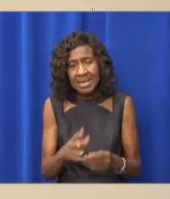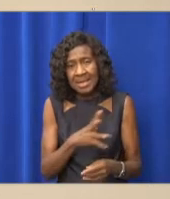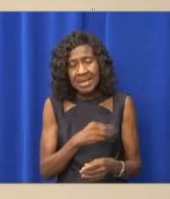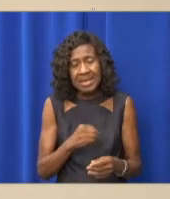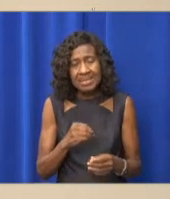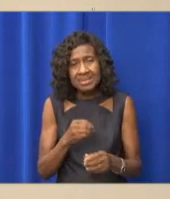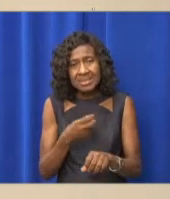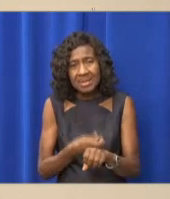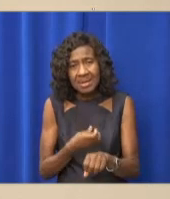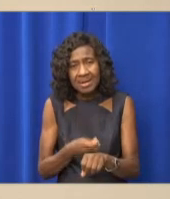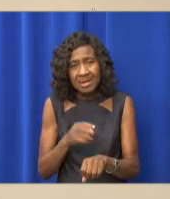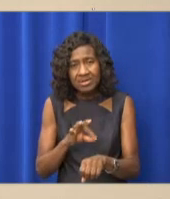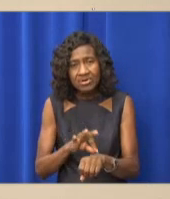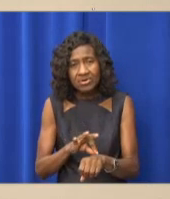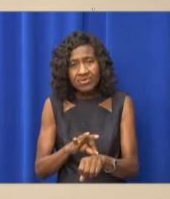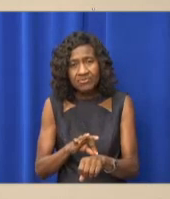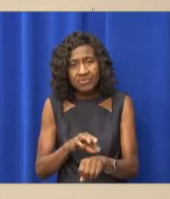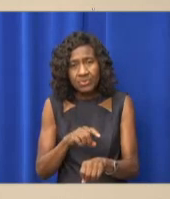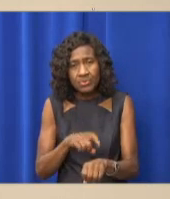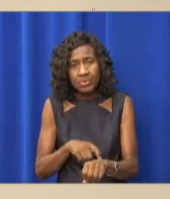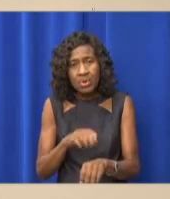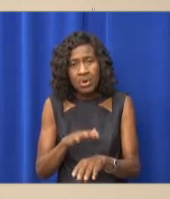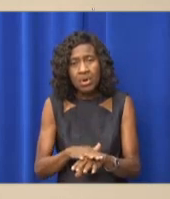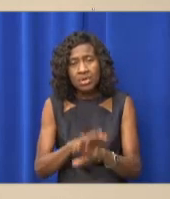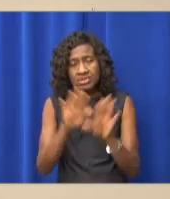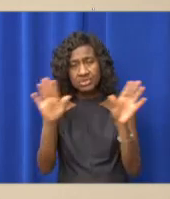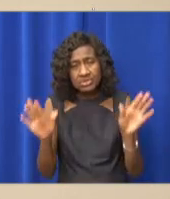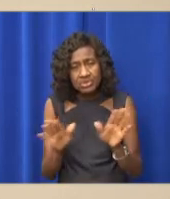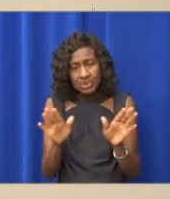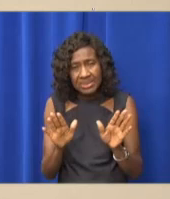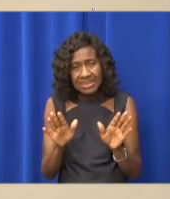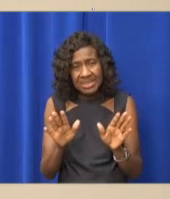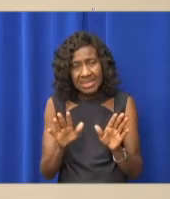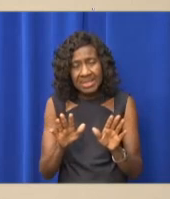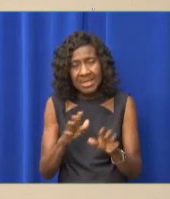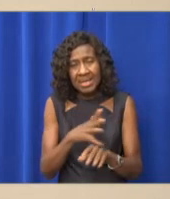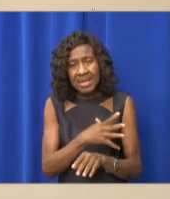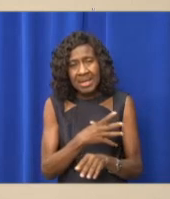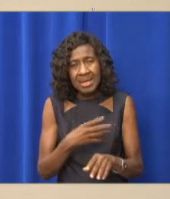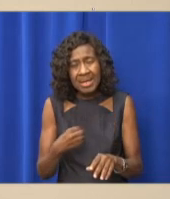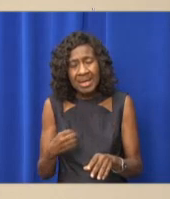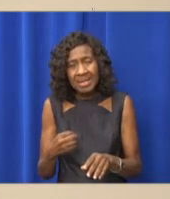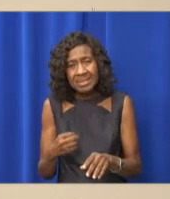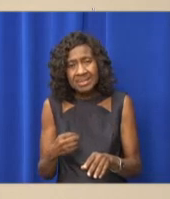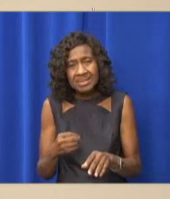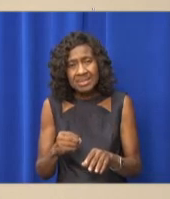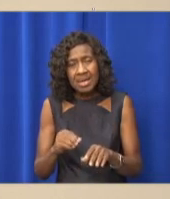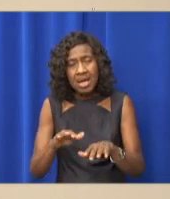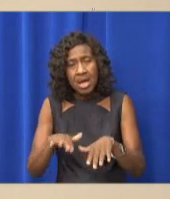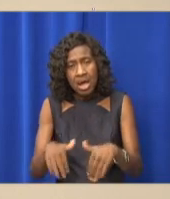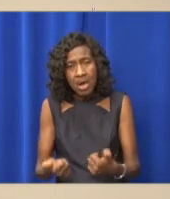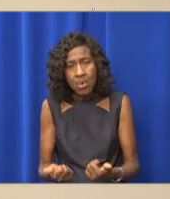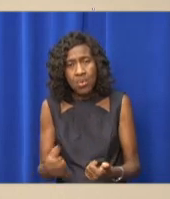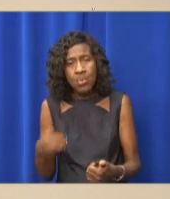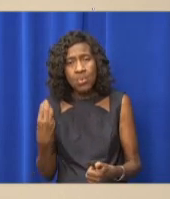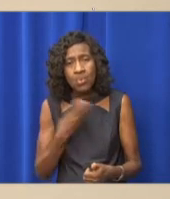Sunday, and to the extent to which those need to be modified or